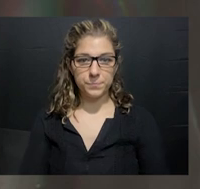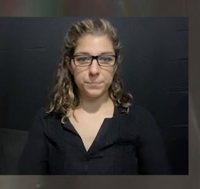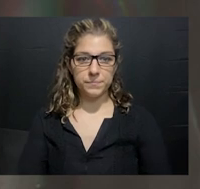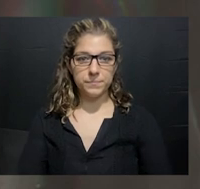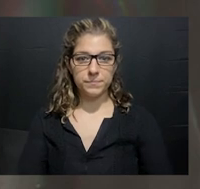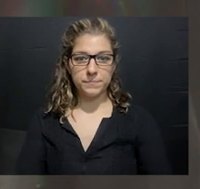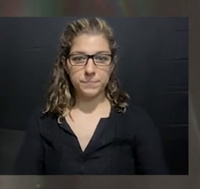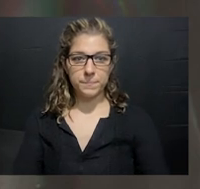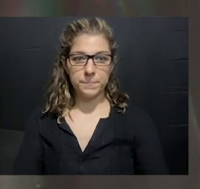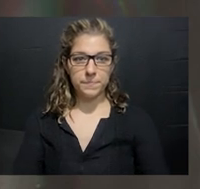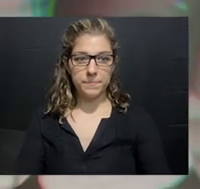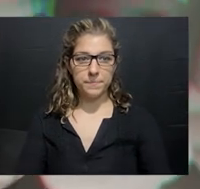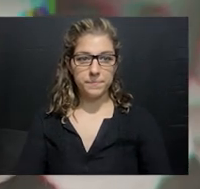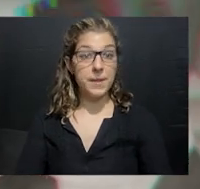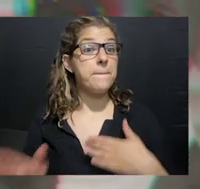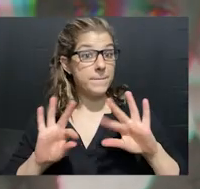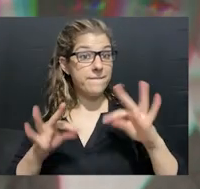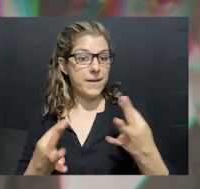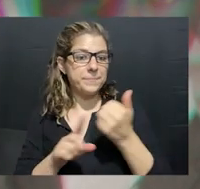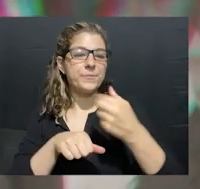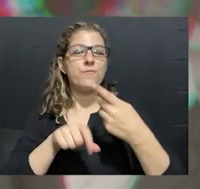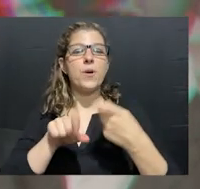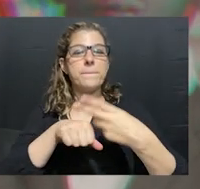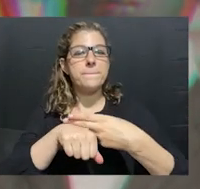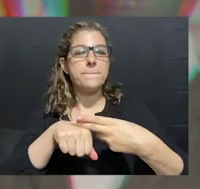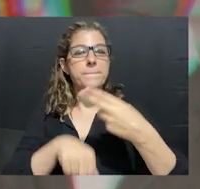My family is Haitian.